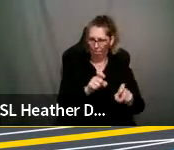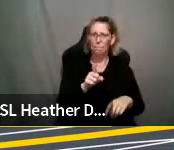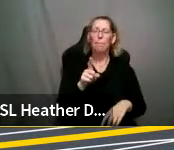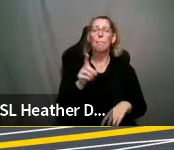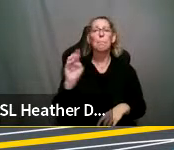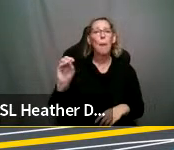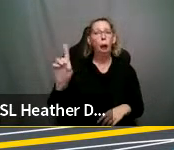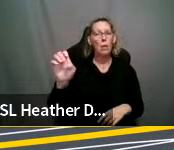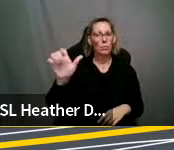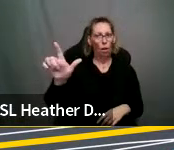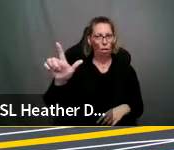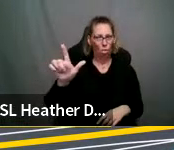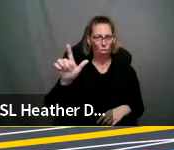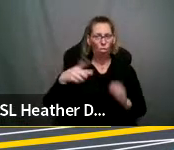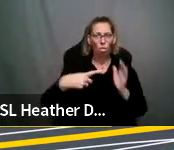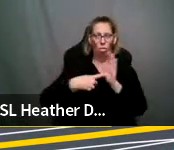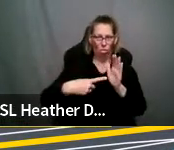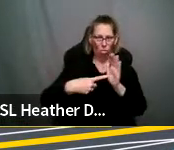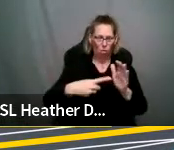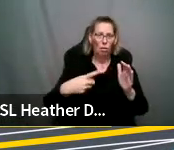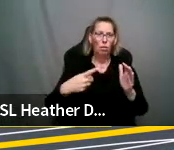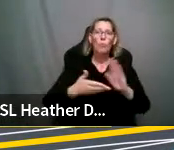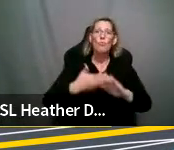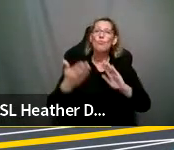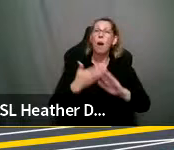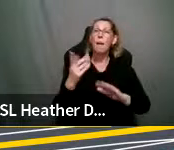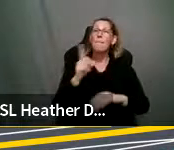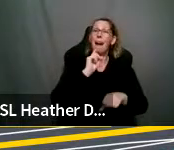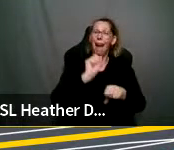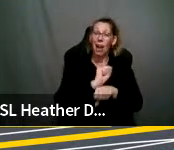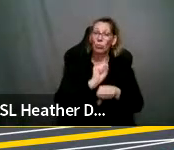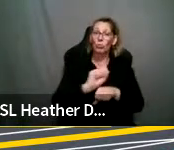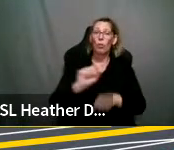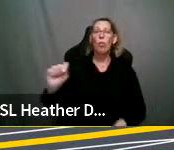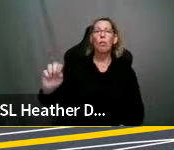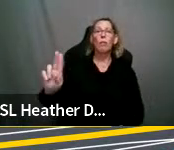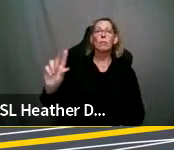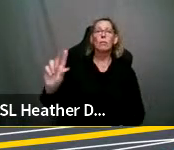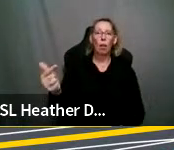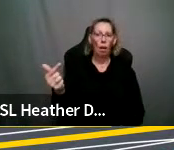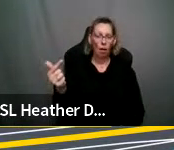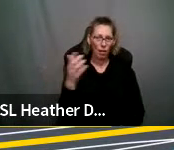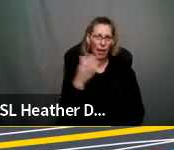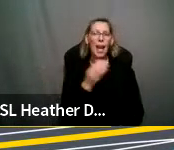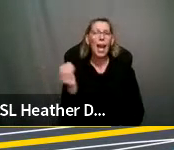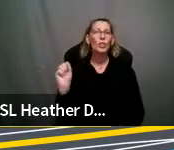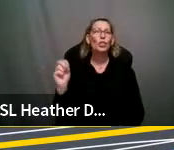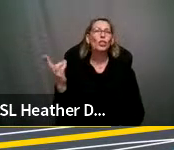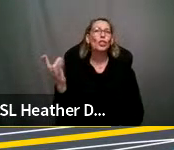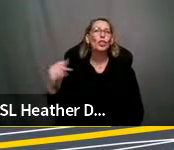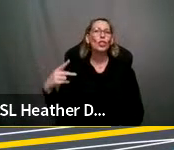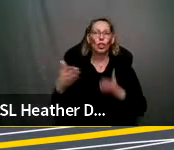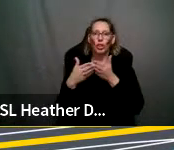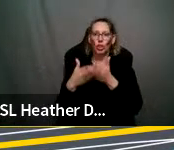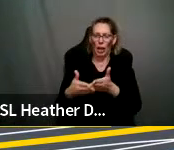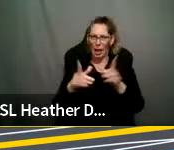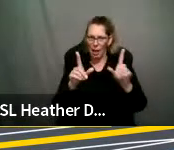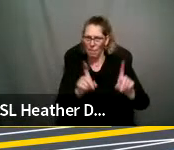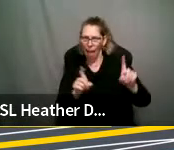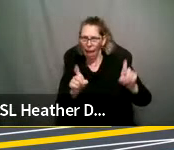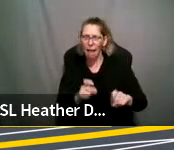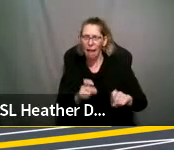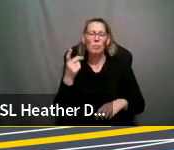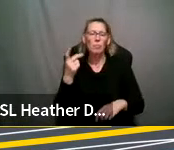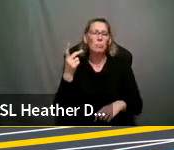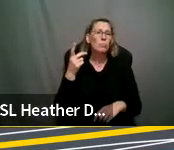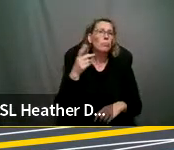effort run by actual tug and ship pilots to test the safety of these channels.